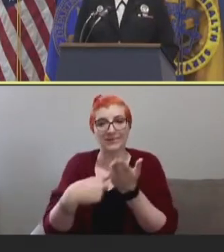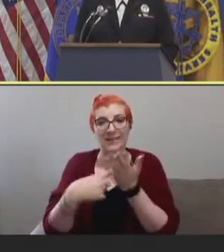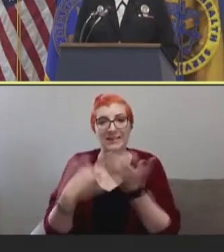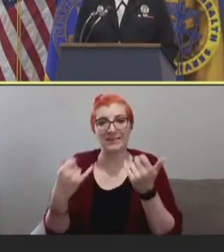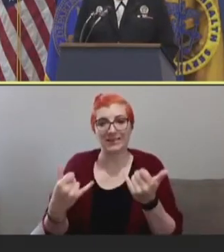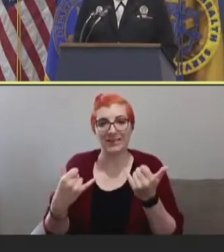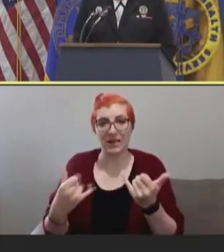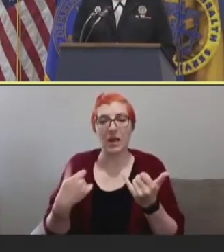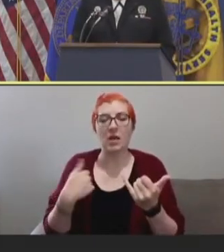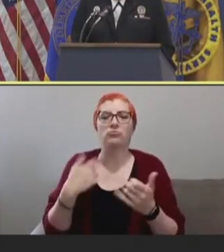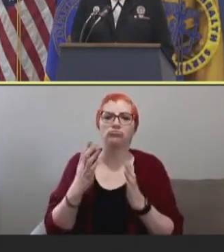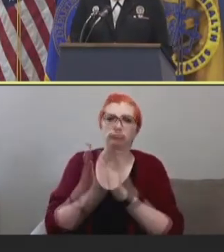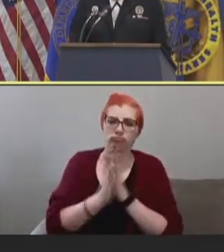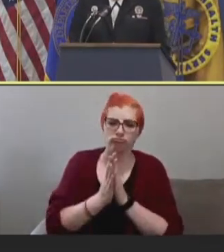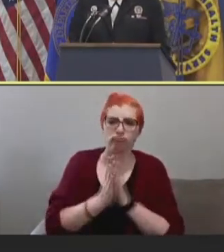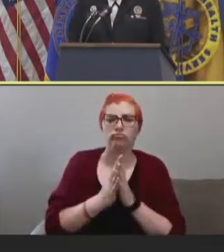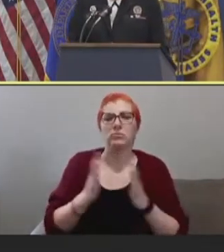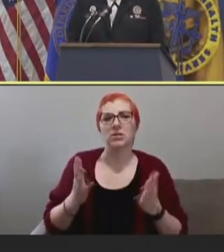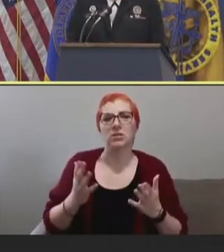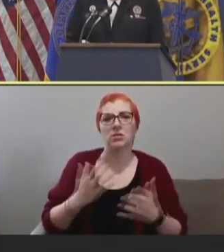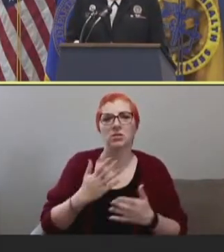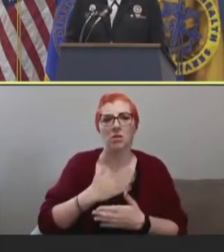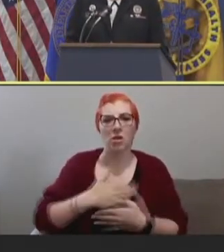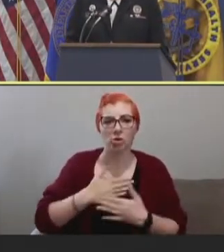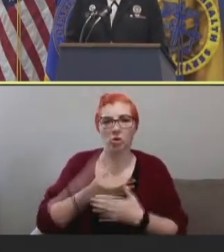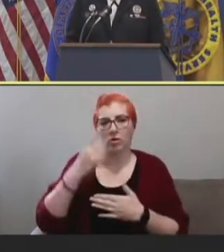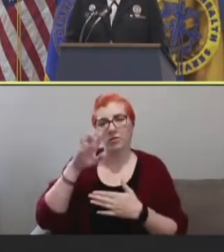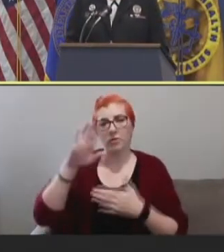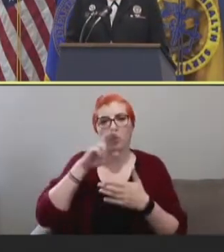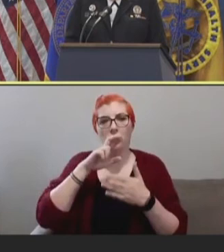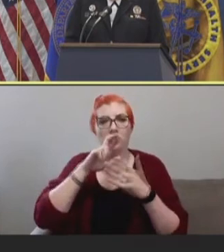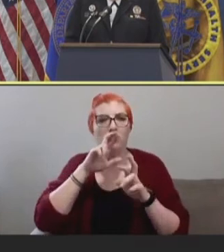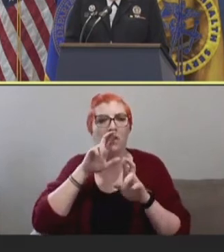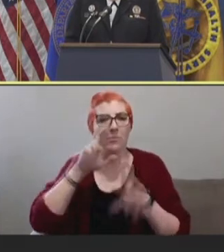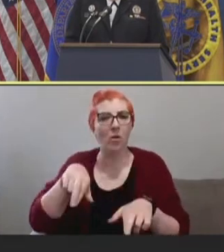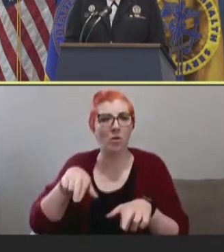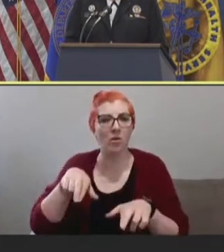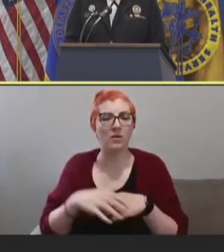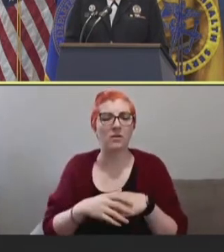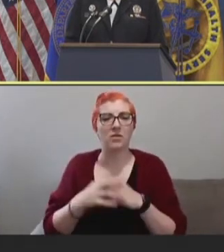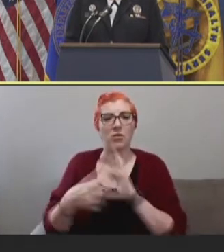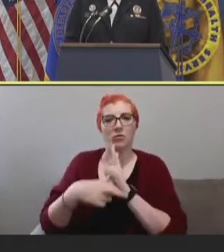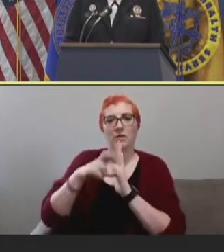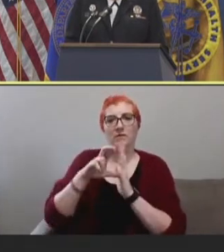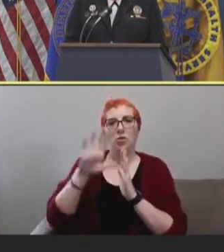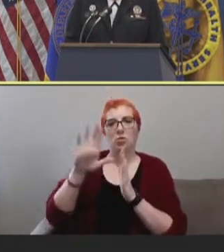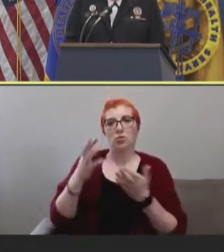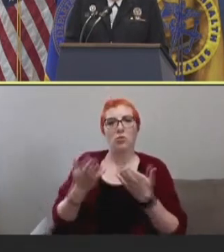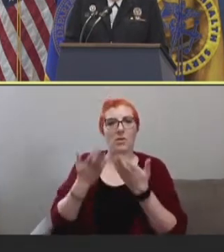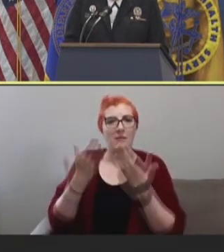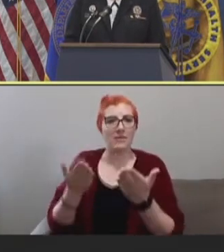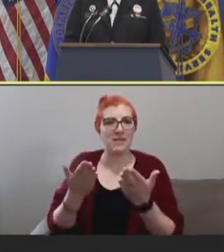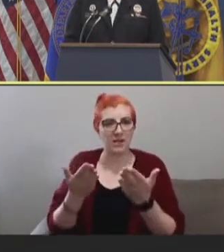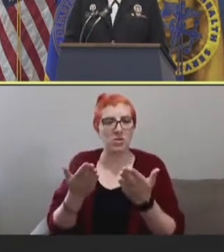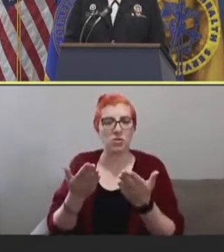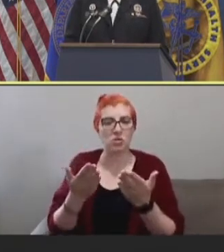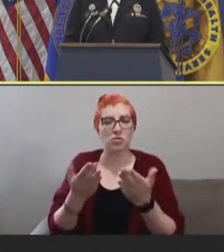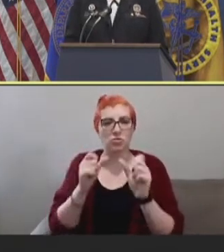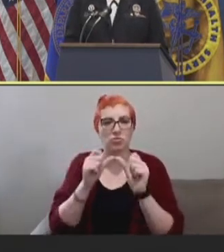I look forward to reading the report when it is approved and to review the recommendations you make to sustain and